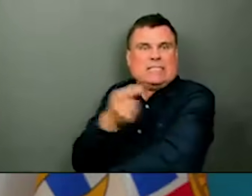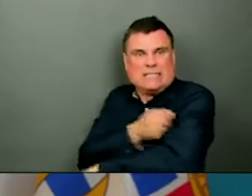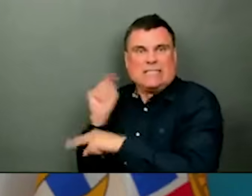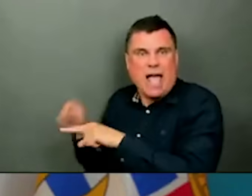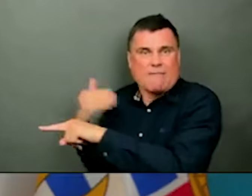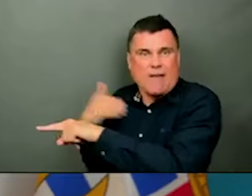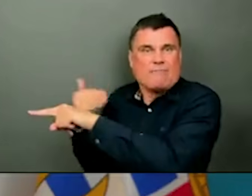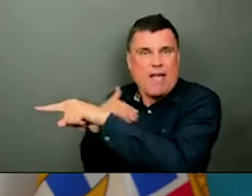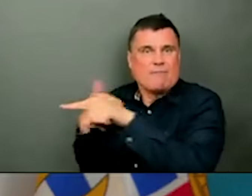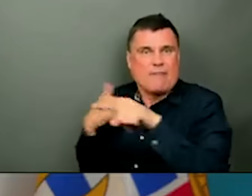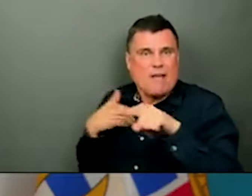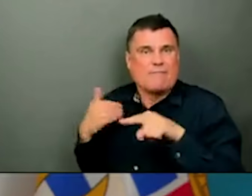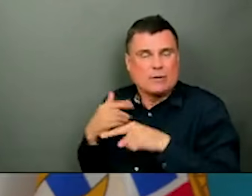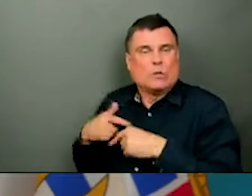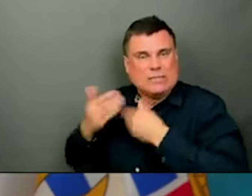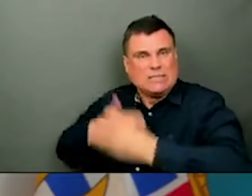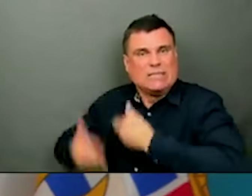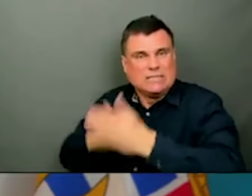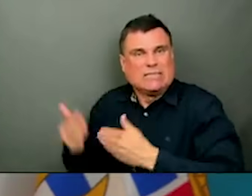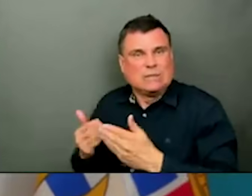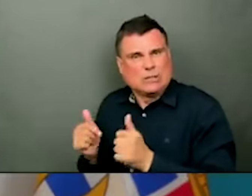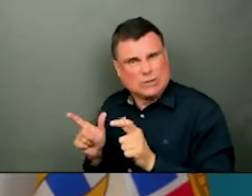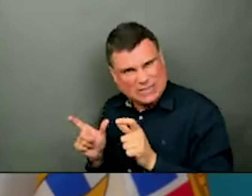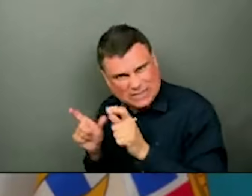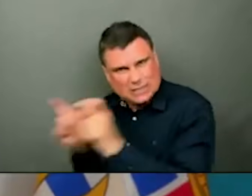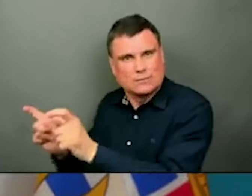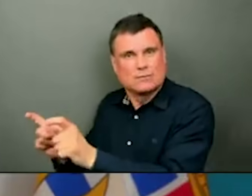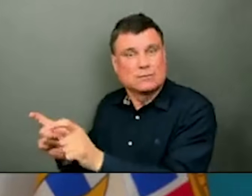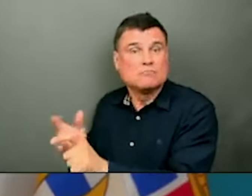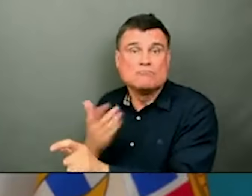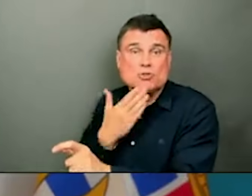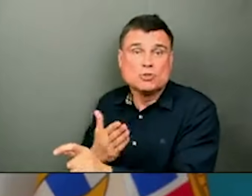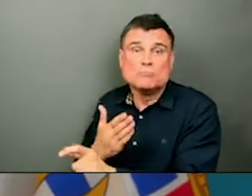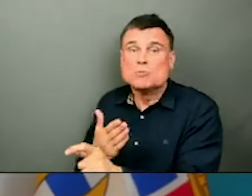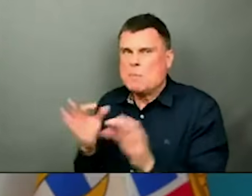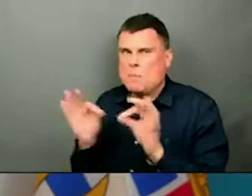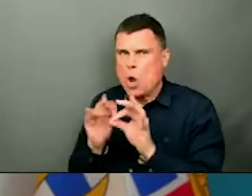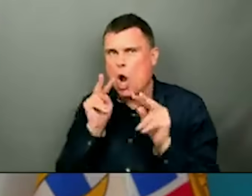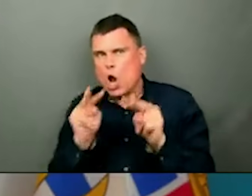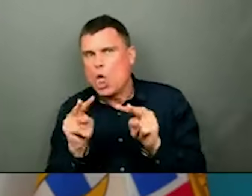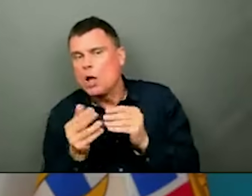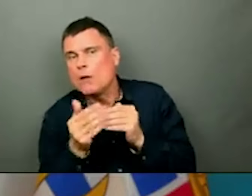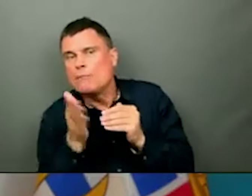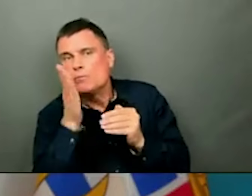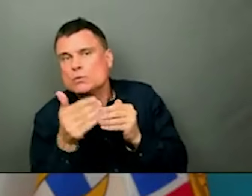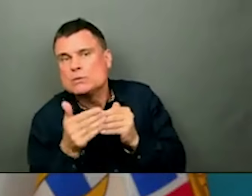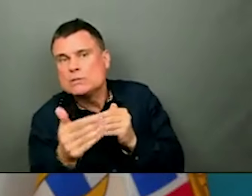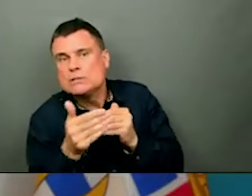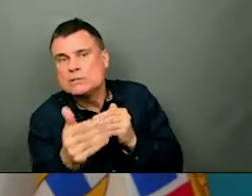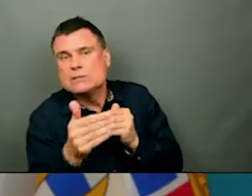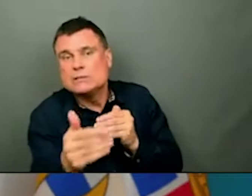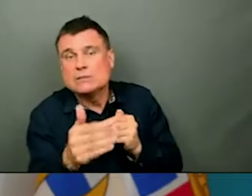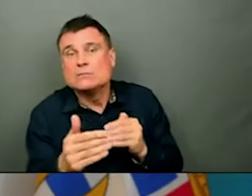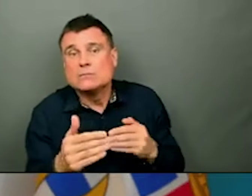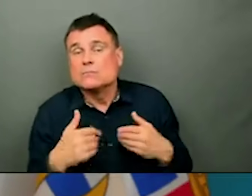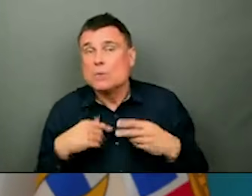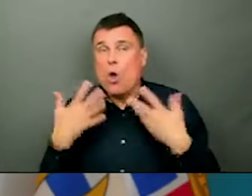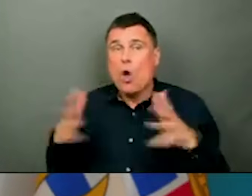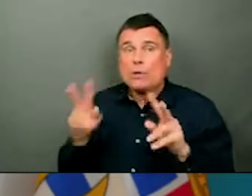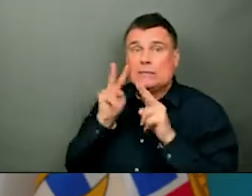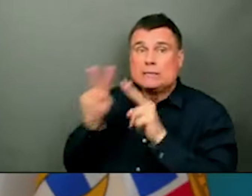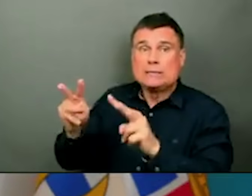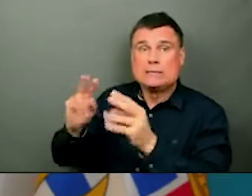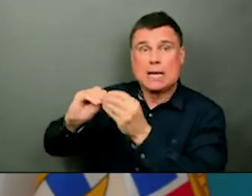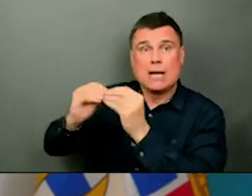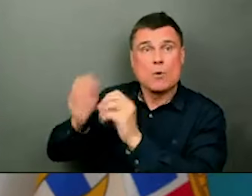program. So that will be important in the next few weeks, and we have started to see already things coming down in